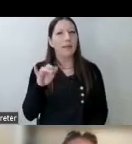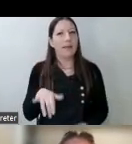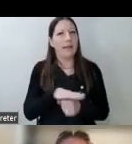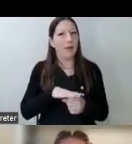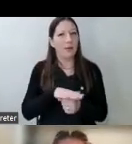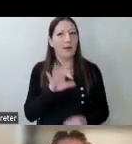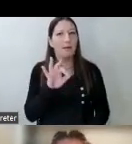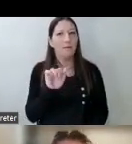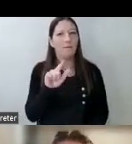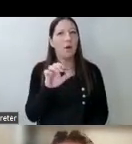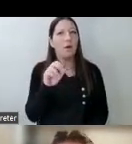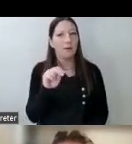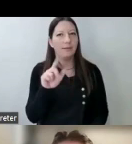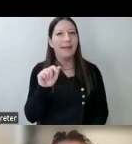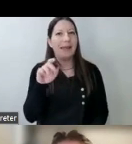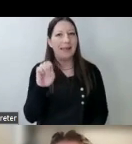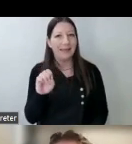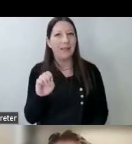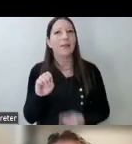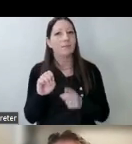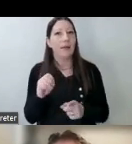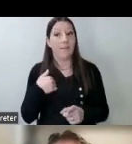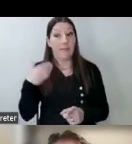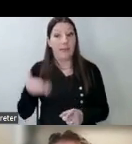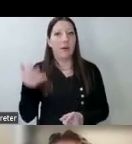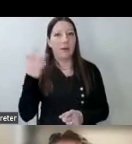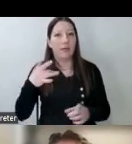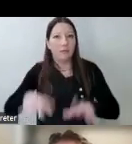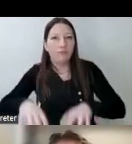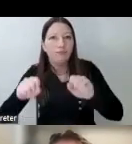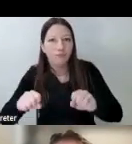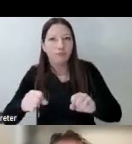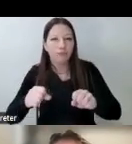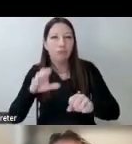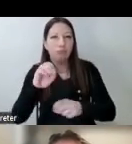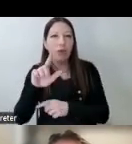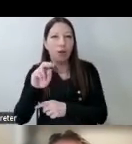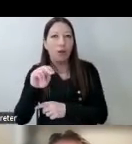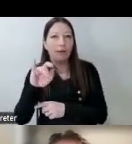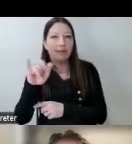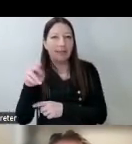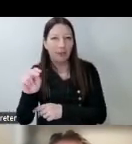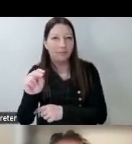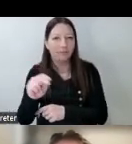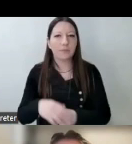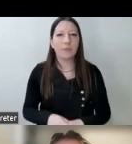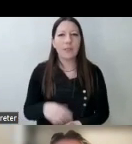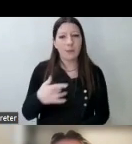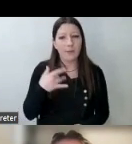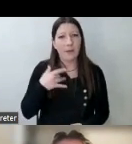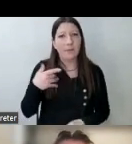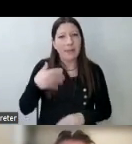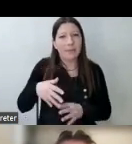So while I do feel like I belong there and that part of me is deeply rooted in that landscape, there are also these tensions that arise from the ways